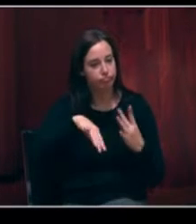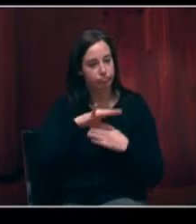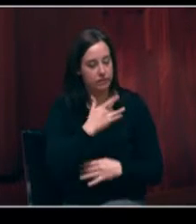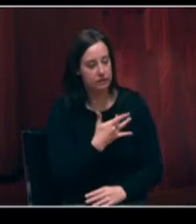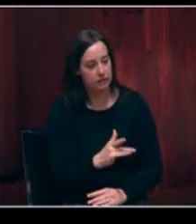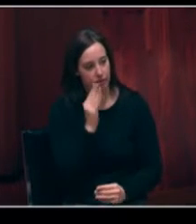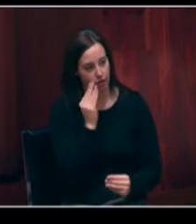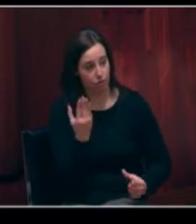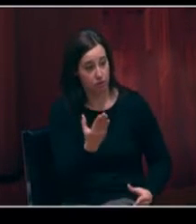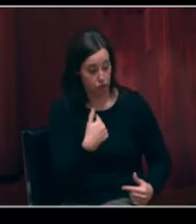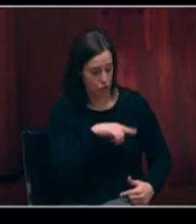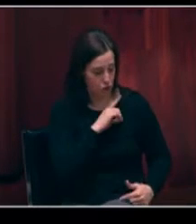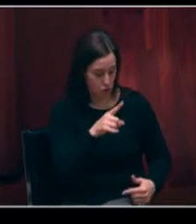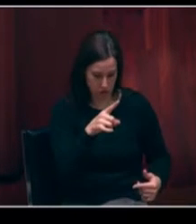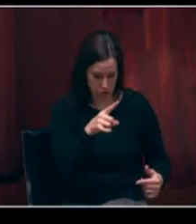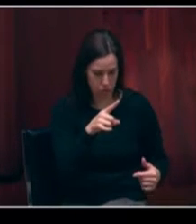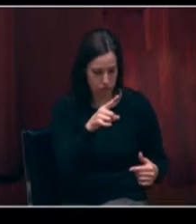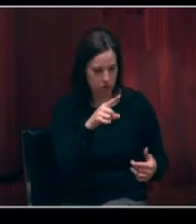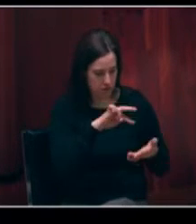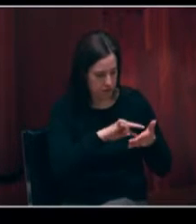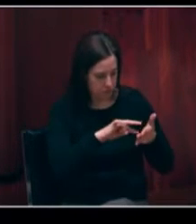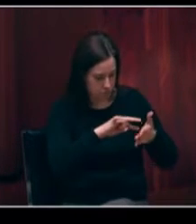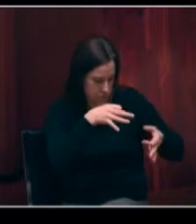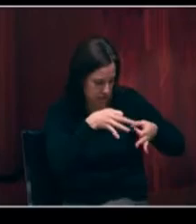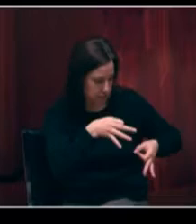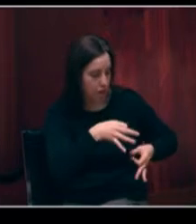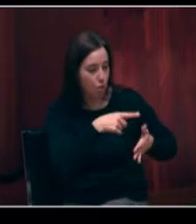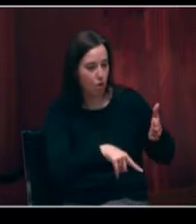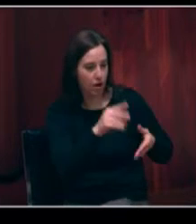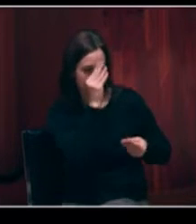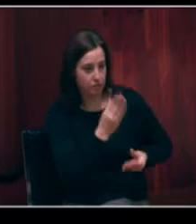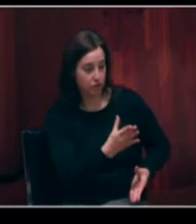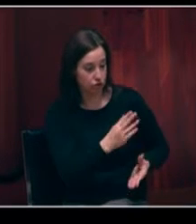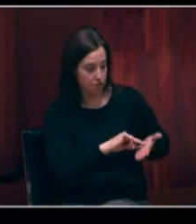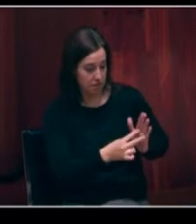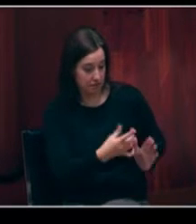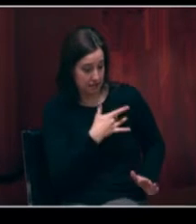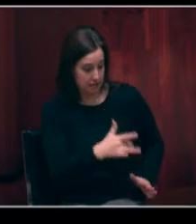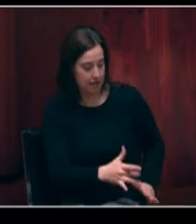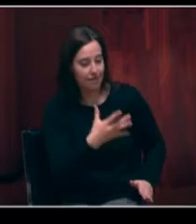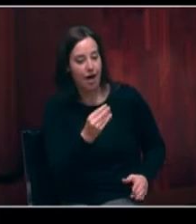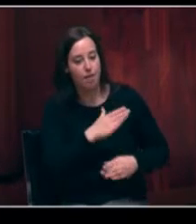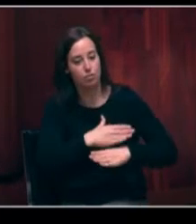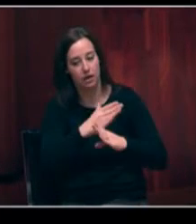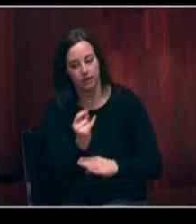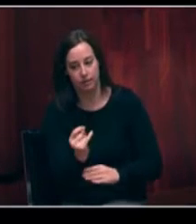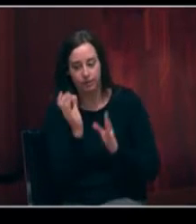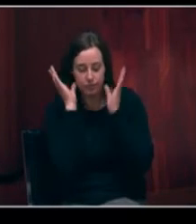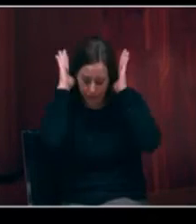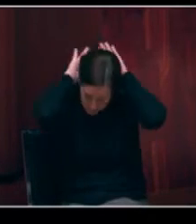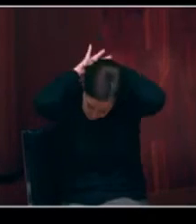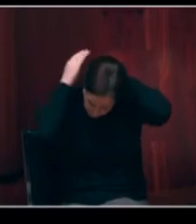we're supposed to protect, and we're also going to lay out how that information should be protected. Now, of course, I don't know if we have any